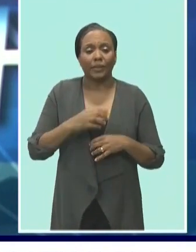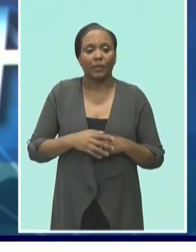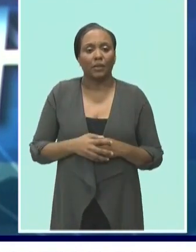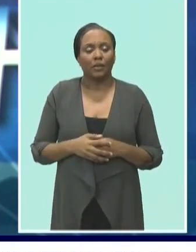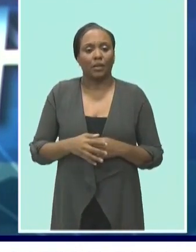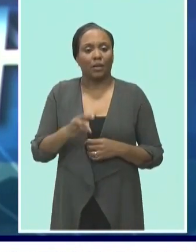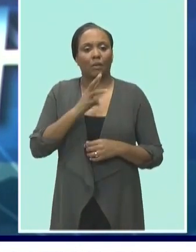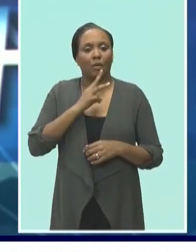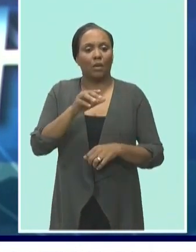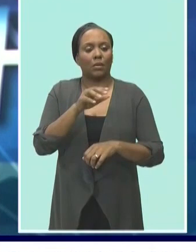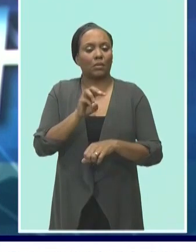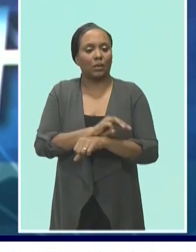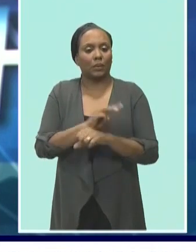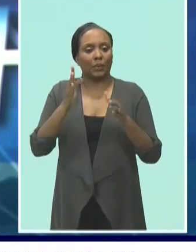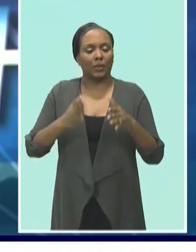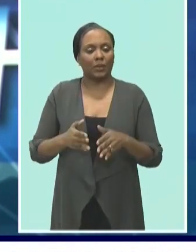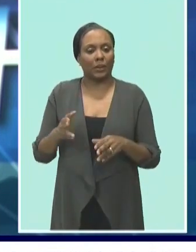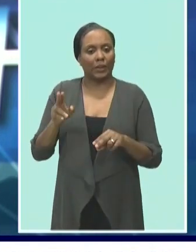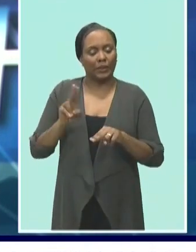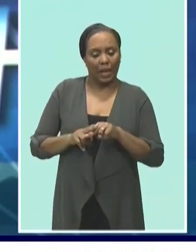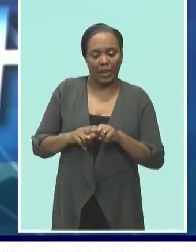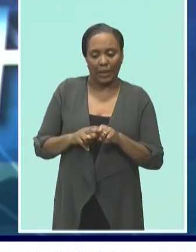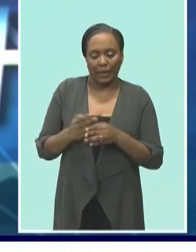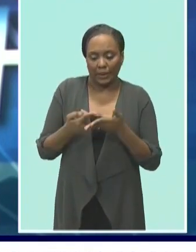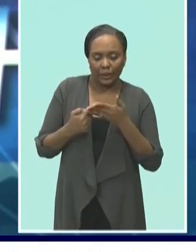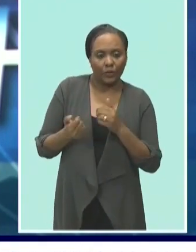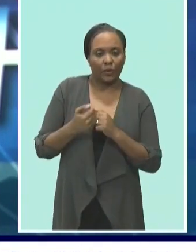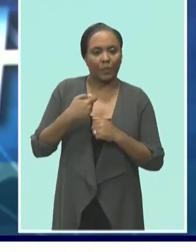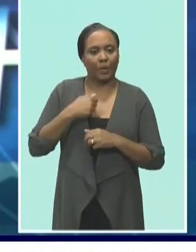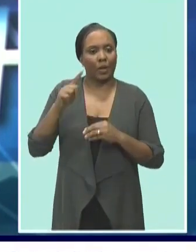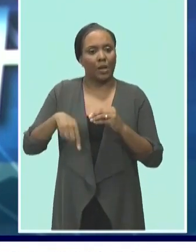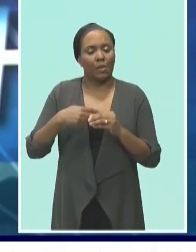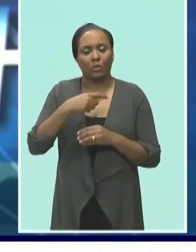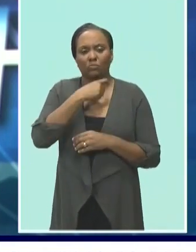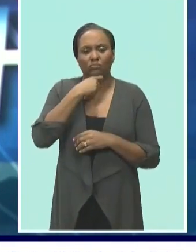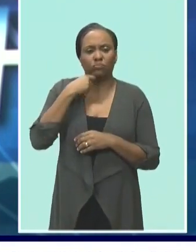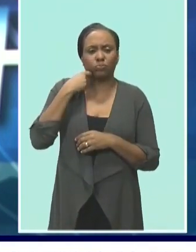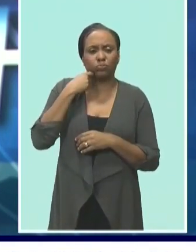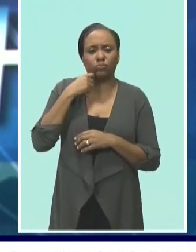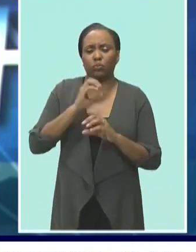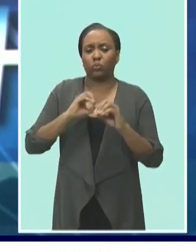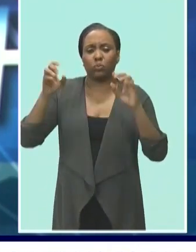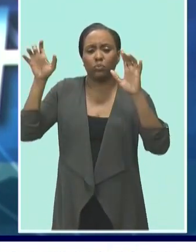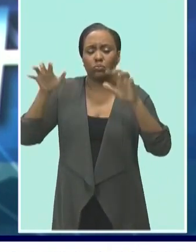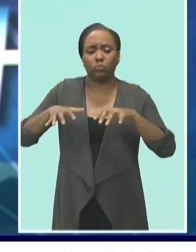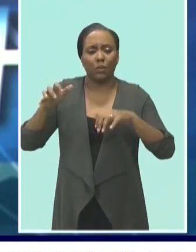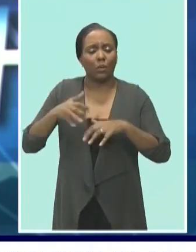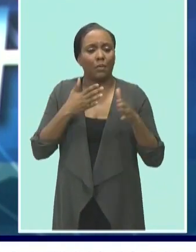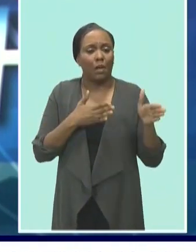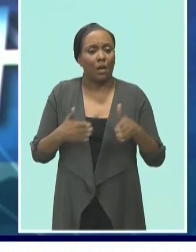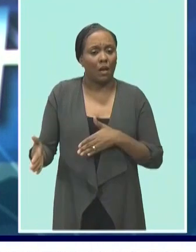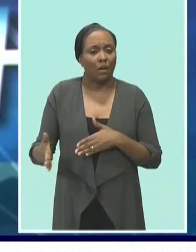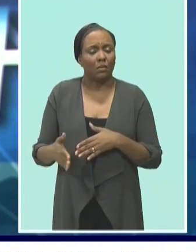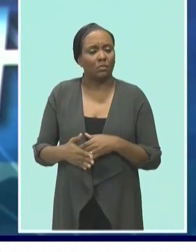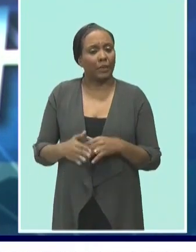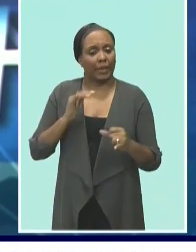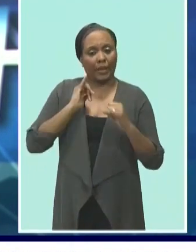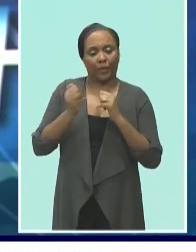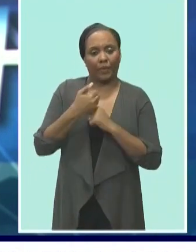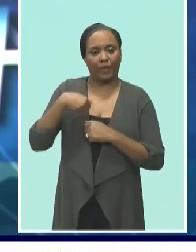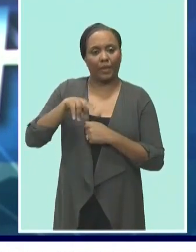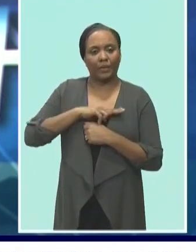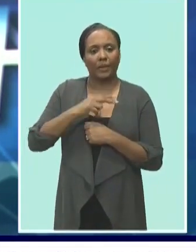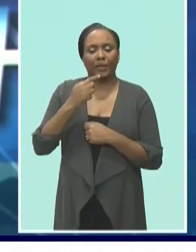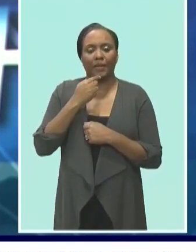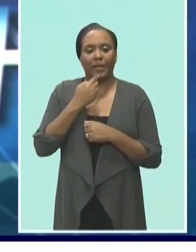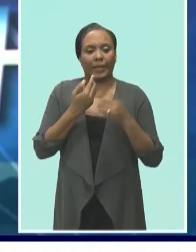today. He was quite frank about the drought mitigation plan. In a wide-ranging exclusive interview, Minister Abrams says the prohibition, which